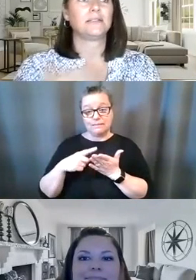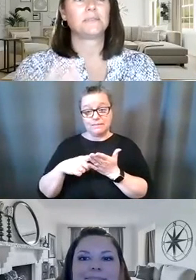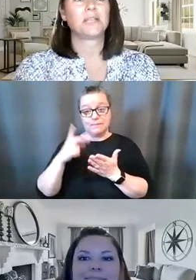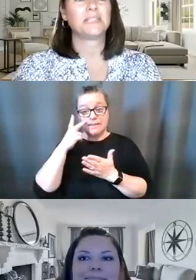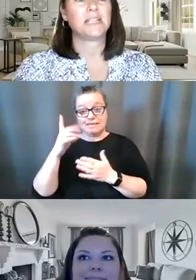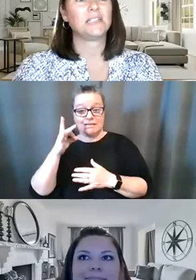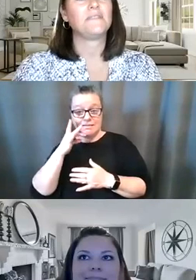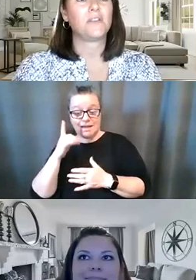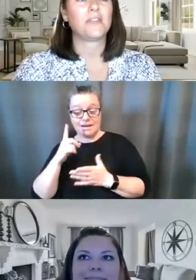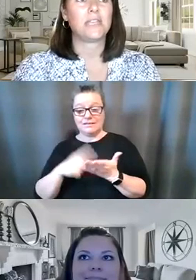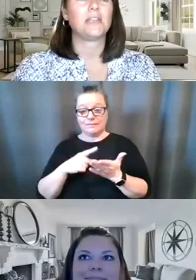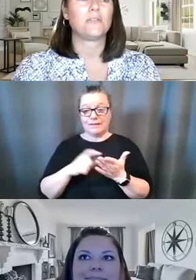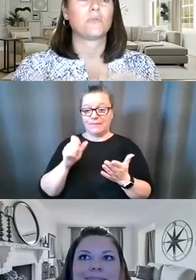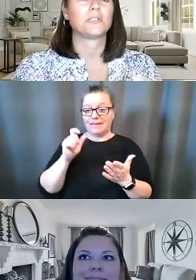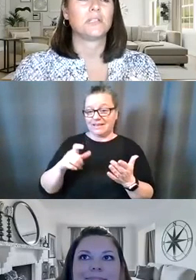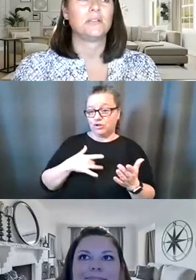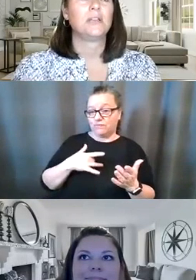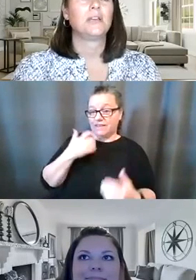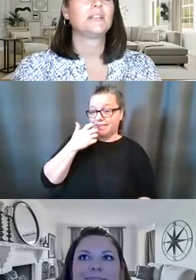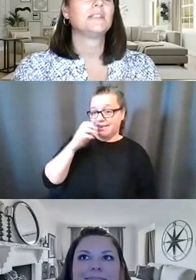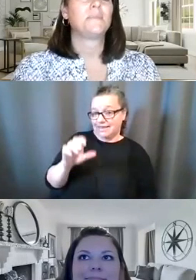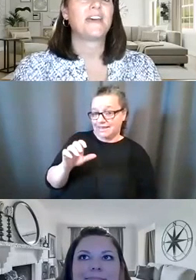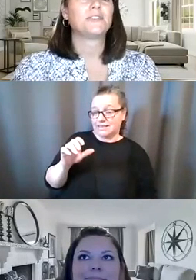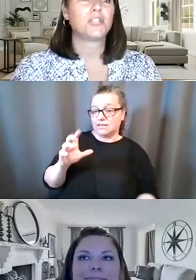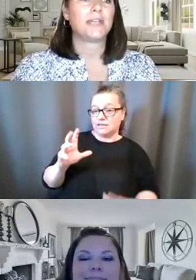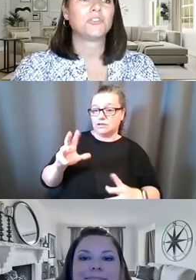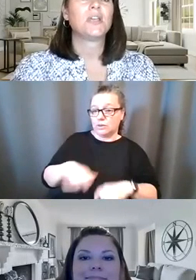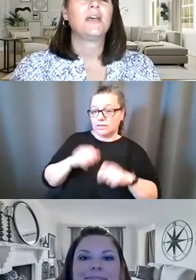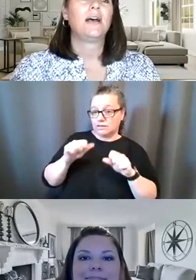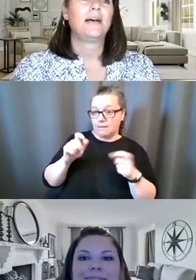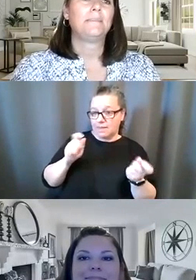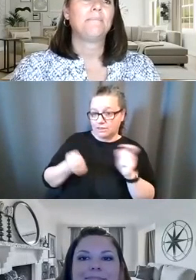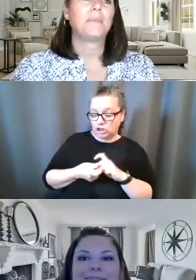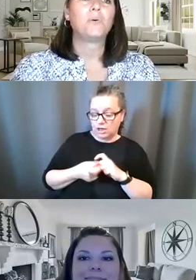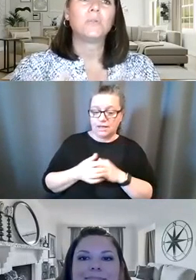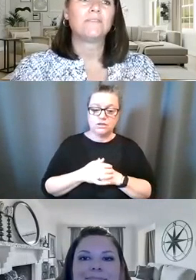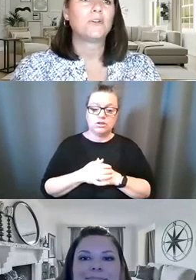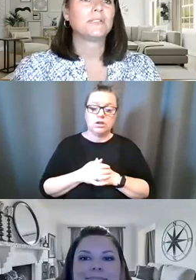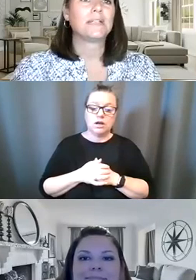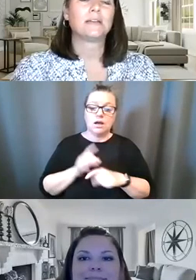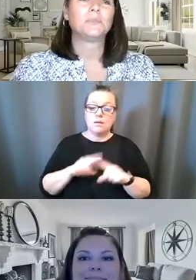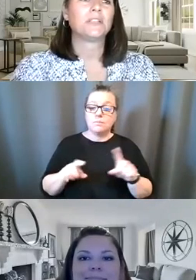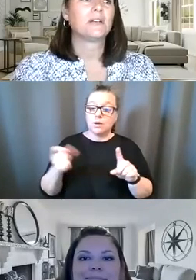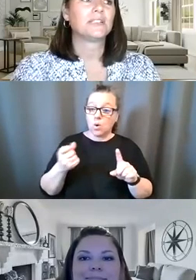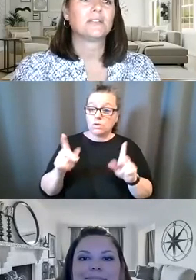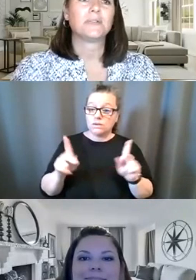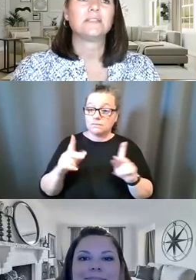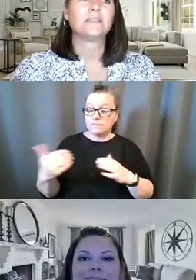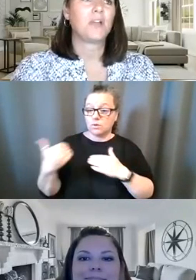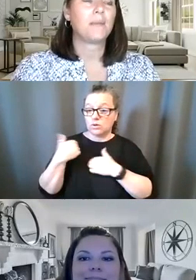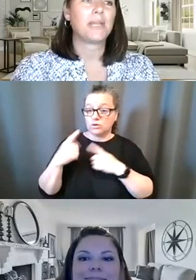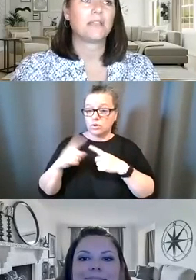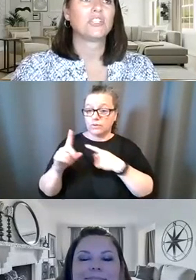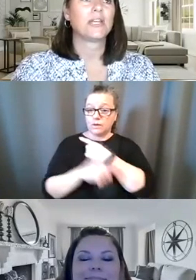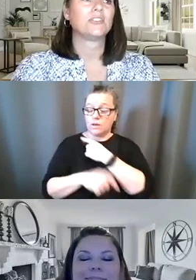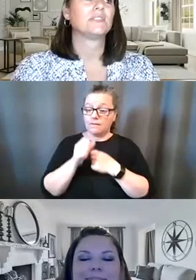and sometimes they need to feel the heat in order to adopt that change. But holding folks accountable to the consequences of